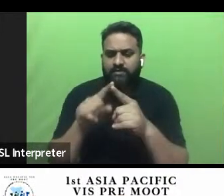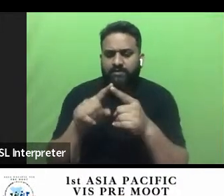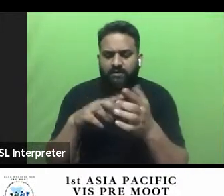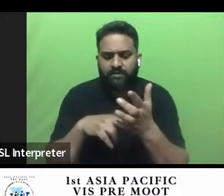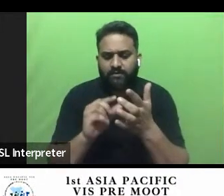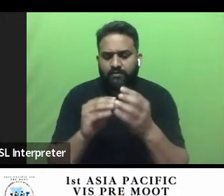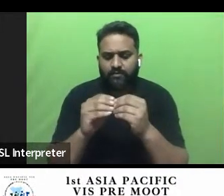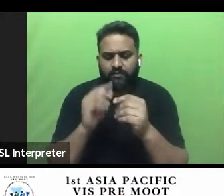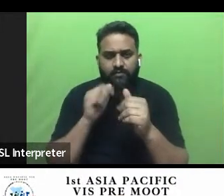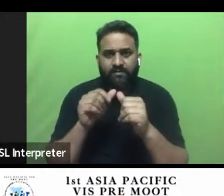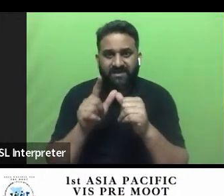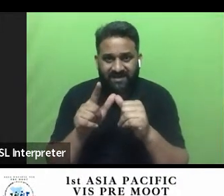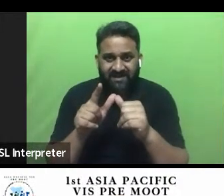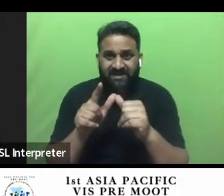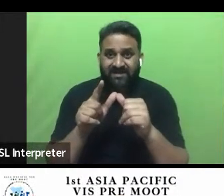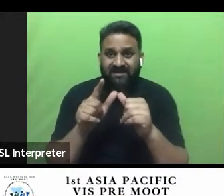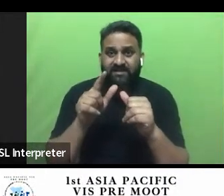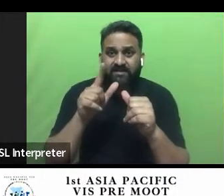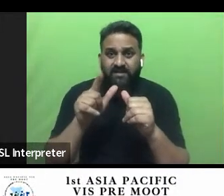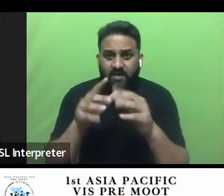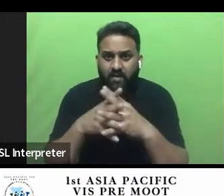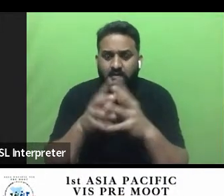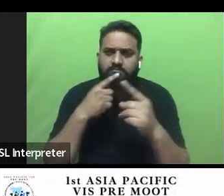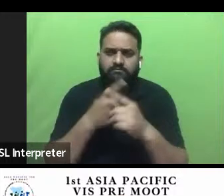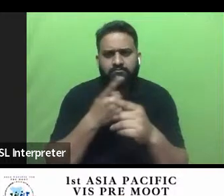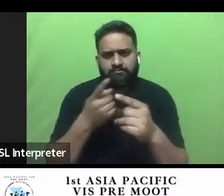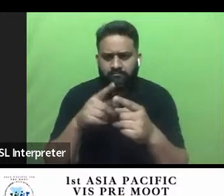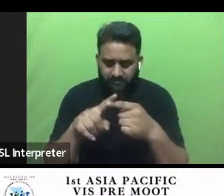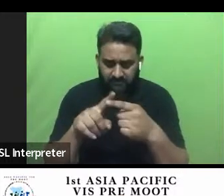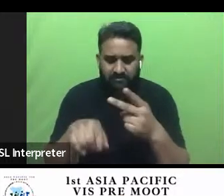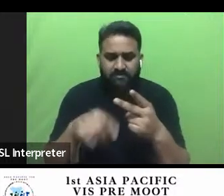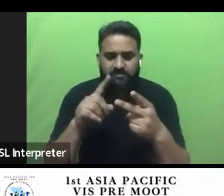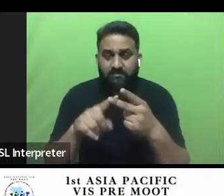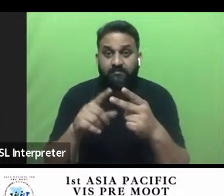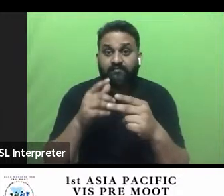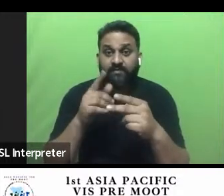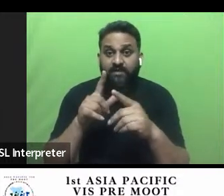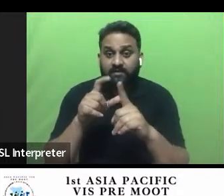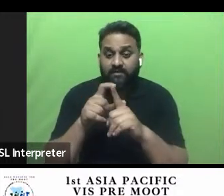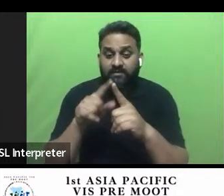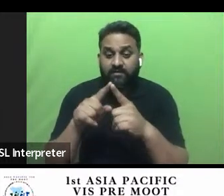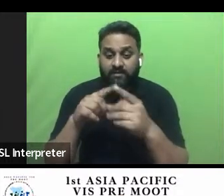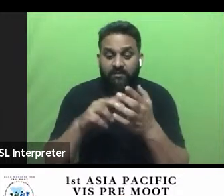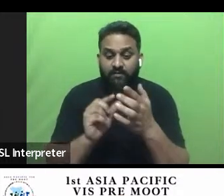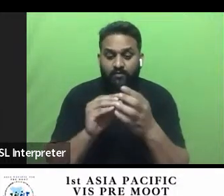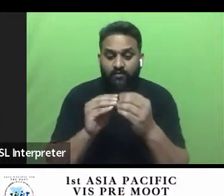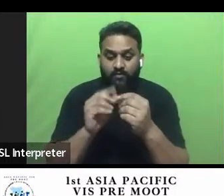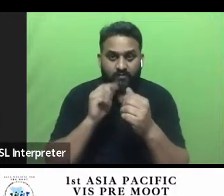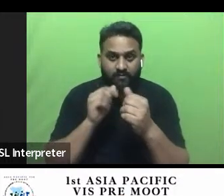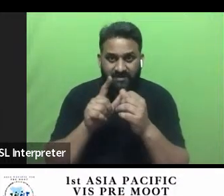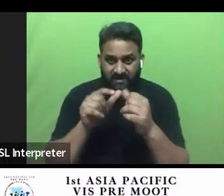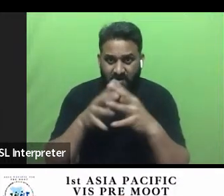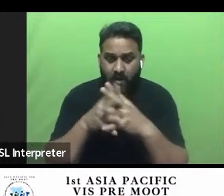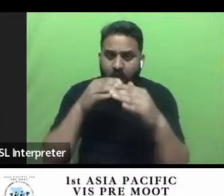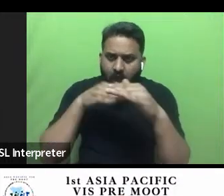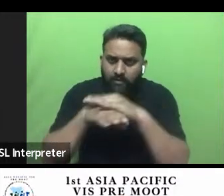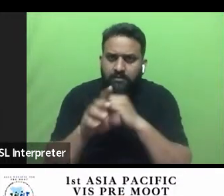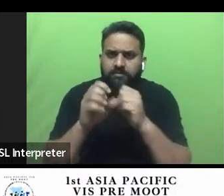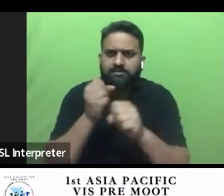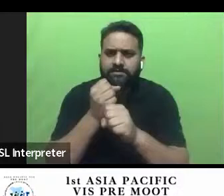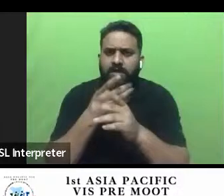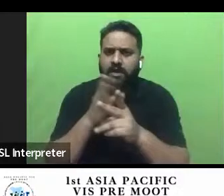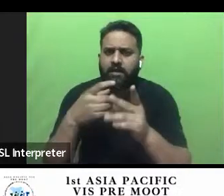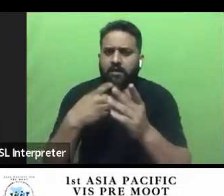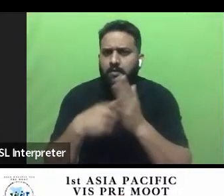their arbitration agreement. And second, that under Danubian general contract law, as I have already said, a valid arbitration